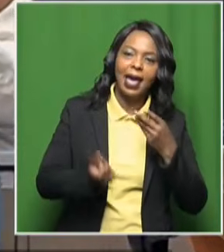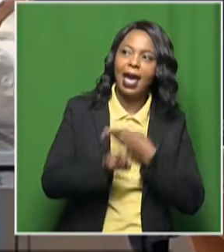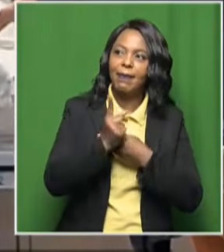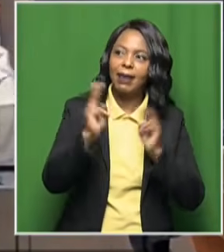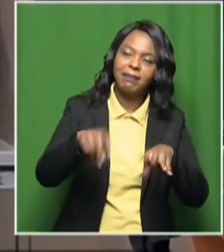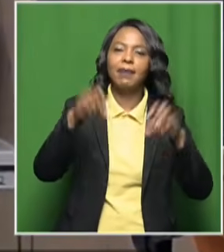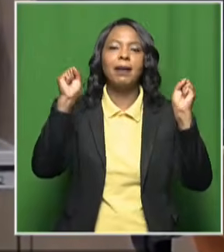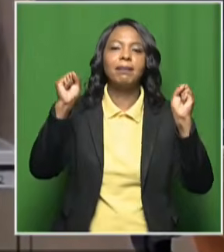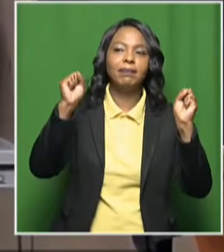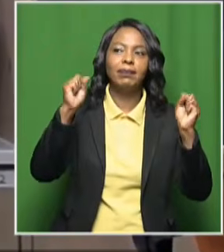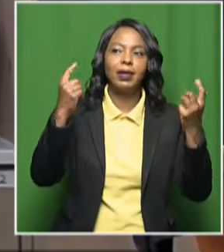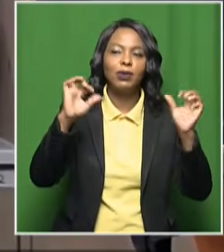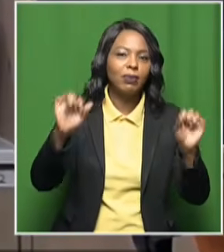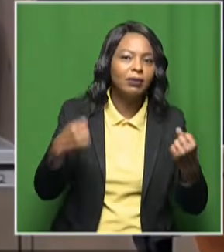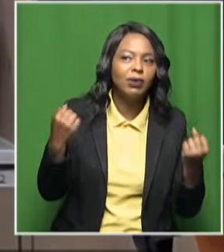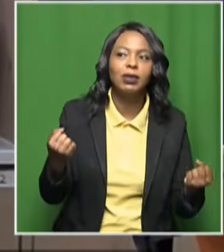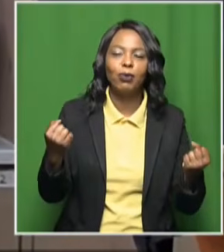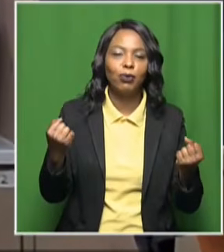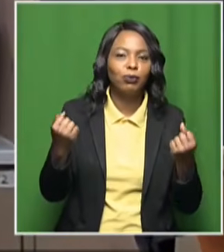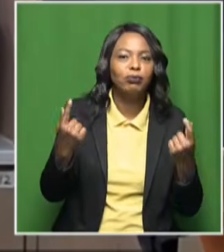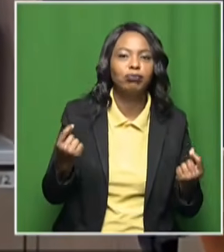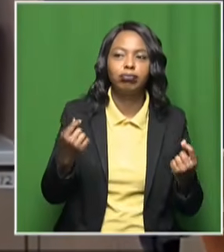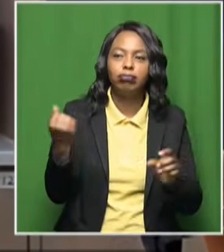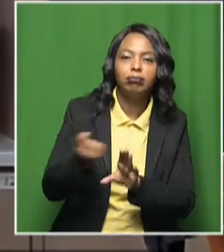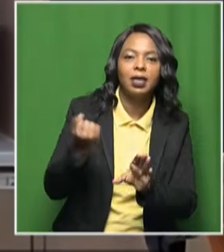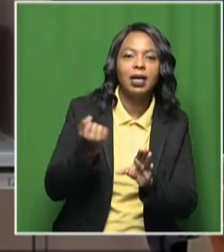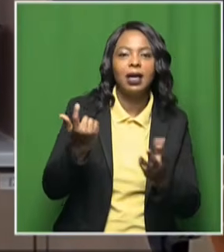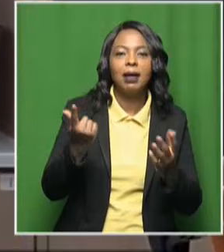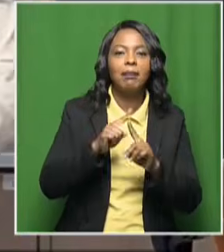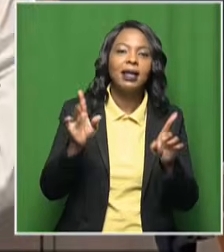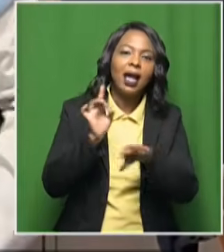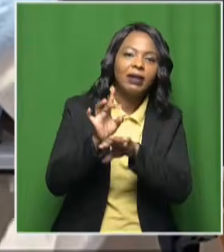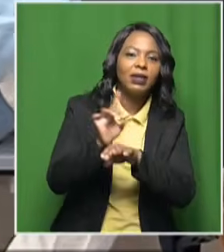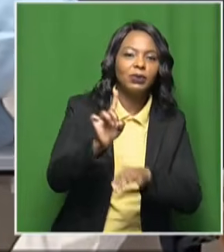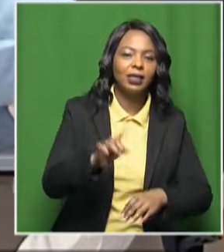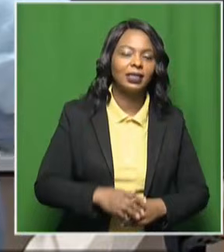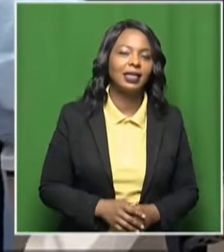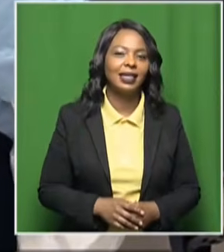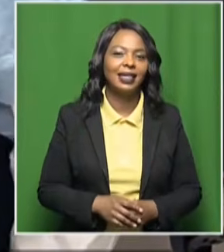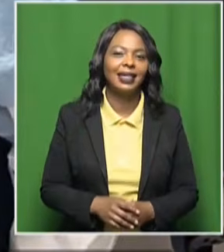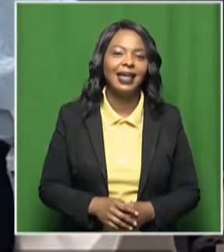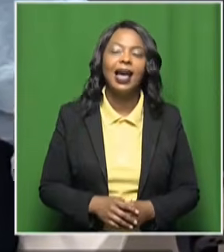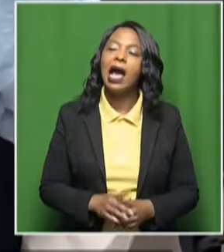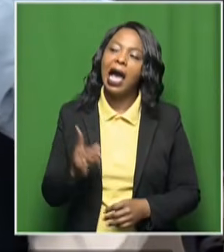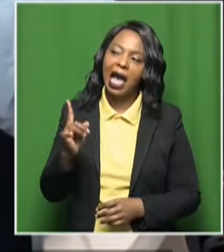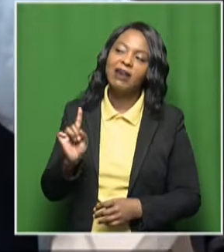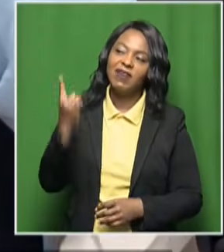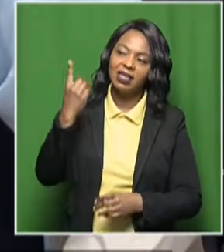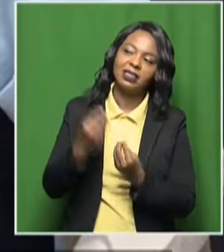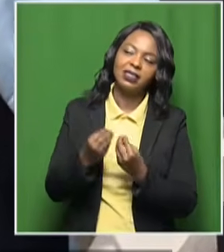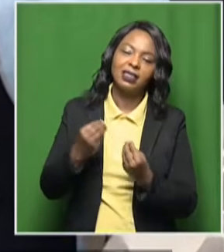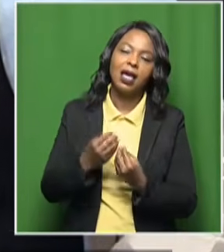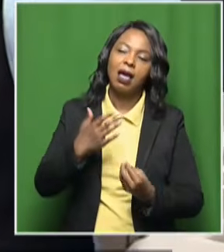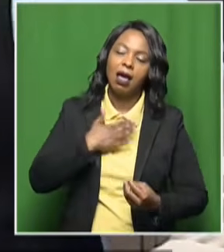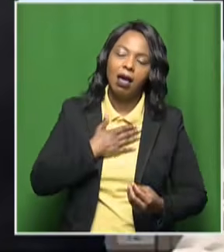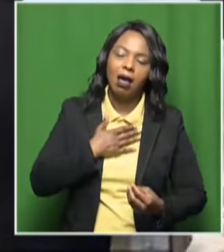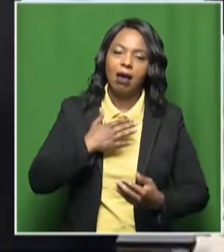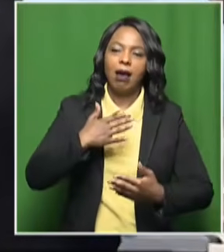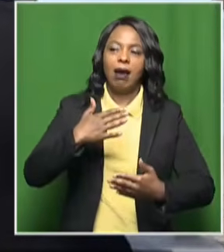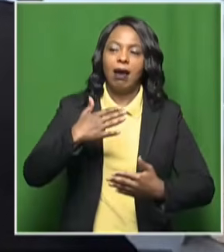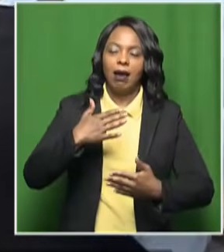can't. So then what do you do? Like, what's the advice? The first thing you have to do is breathe. Okay. Breathe, it's going to